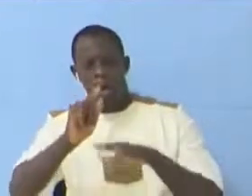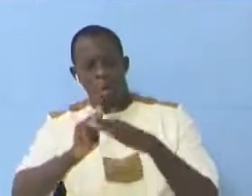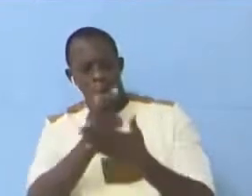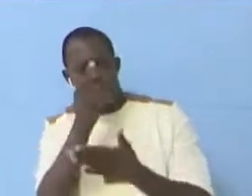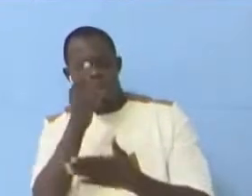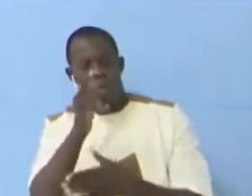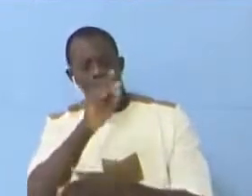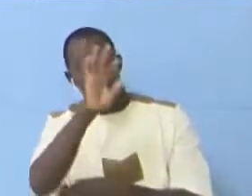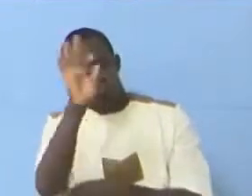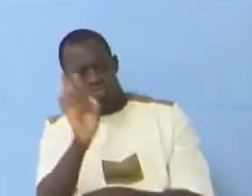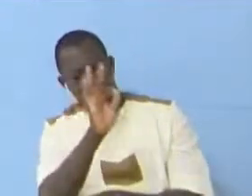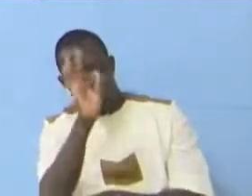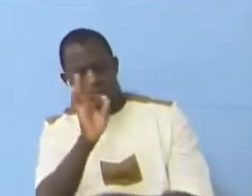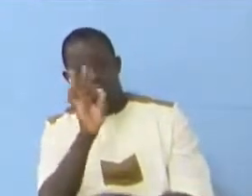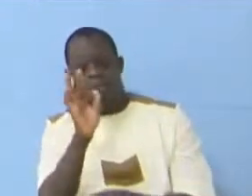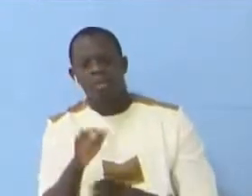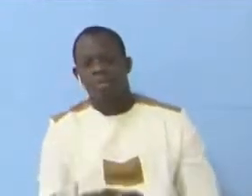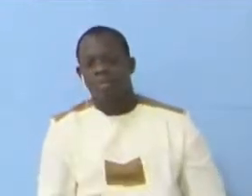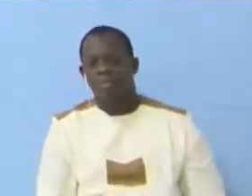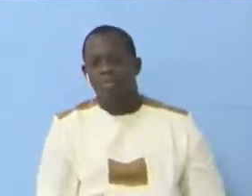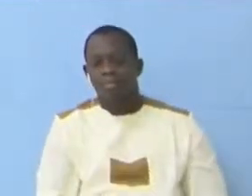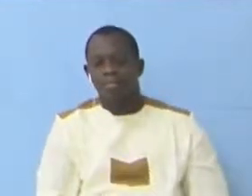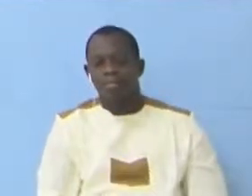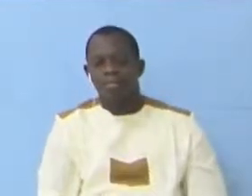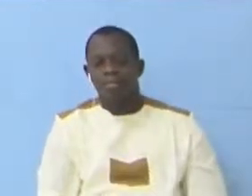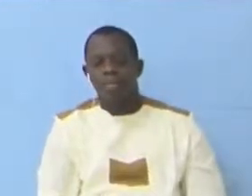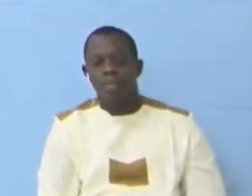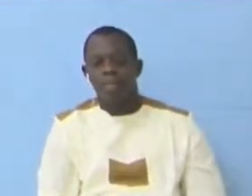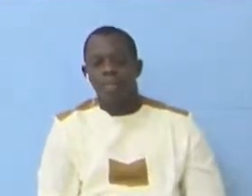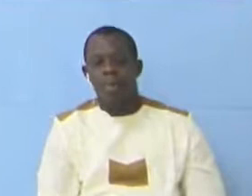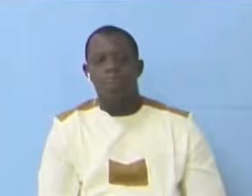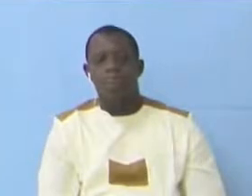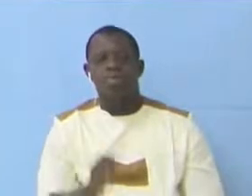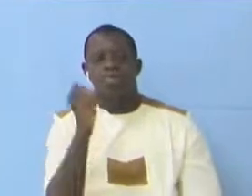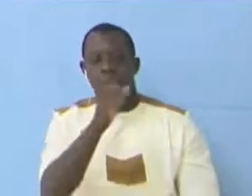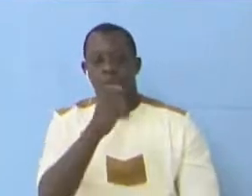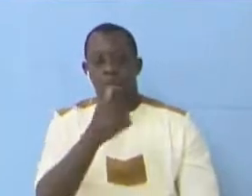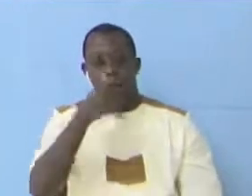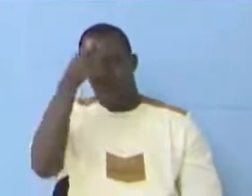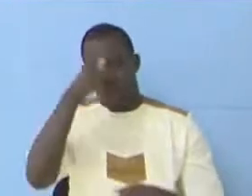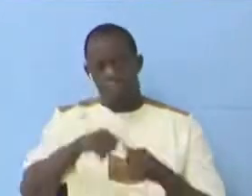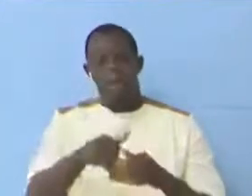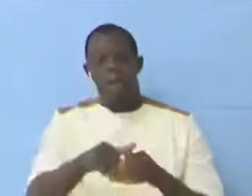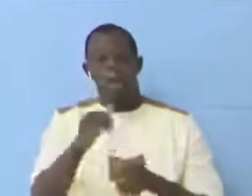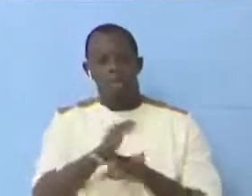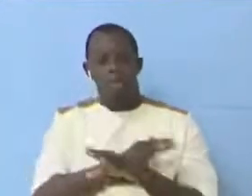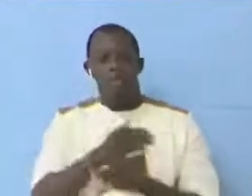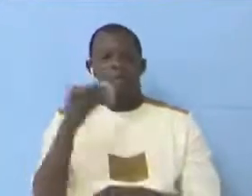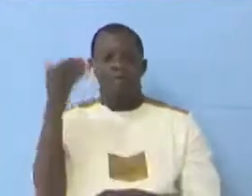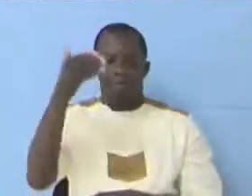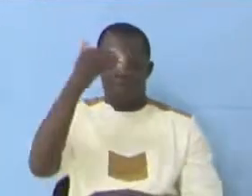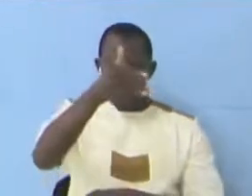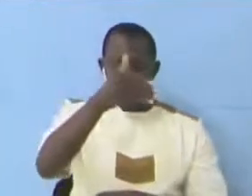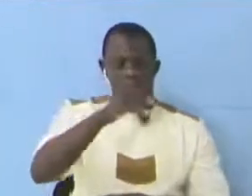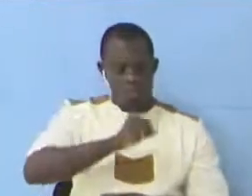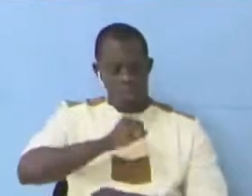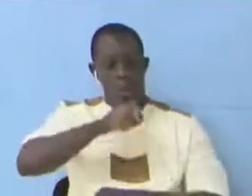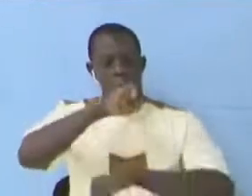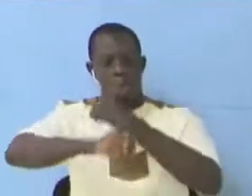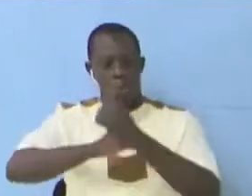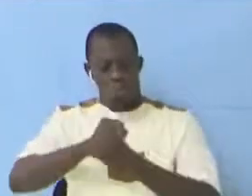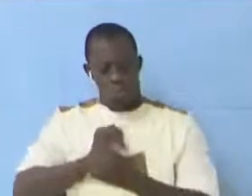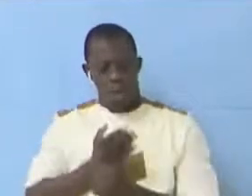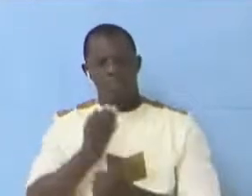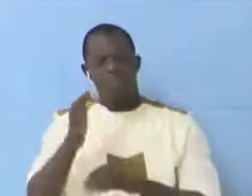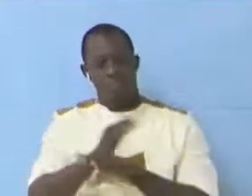thereabout. talaata lañ ma jàpp te kon yéebaane boobu mun naa amaat daal. I even remember visiting his wife. ndax mën naa fàttaliku it demoon